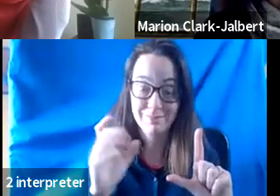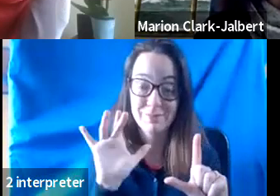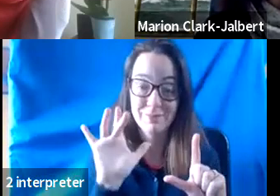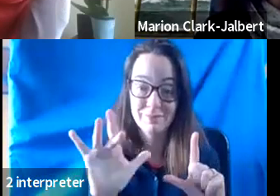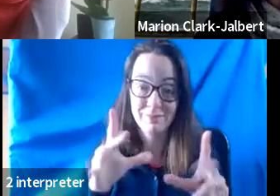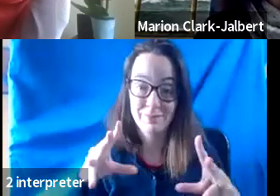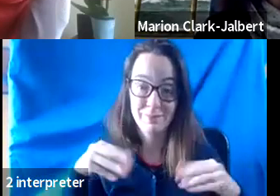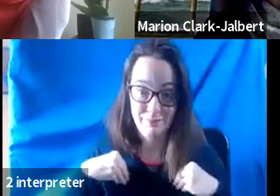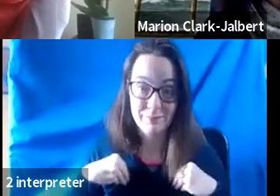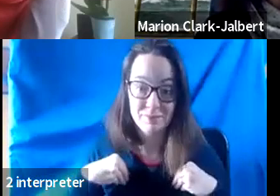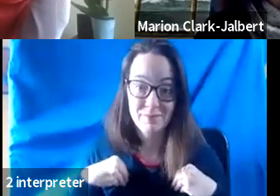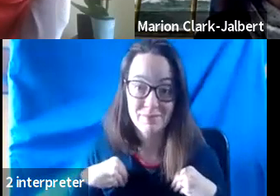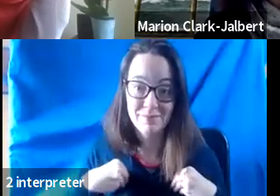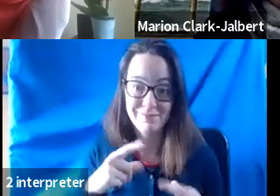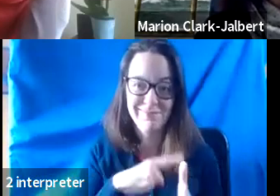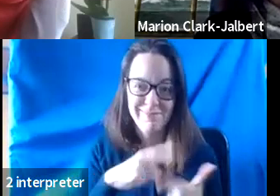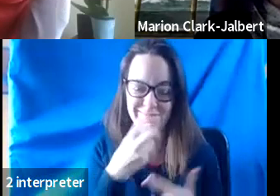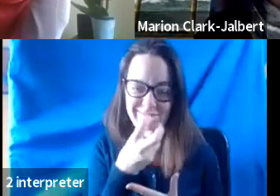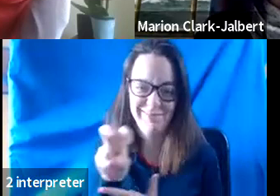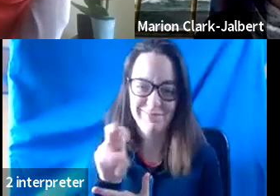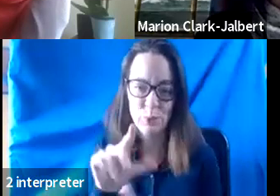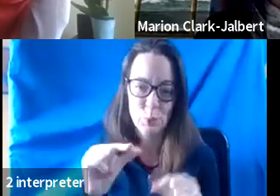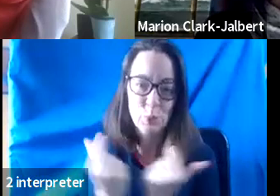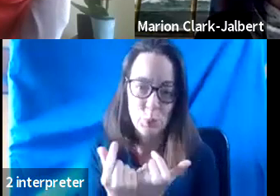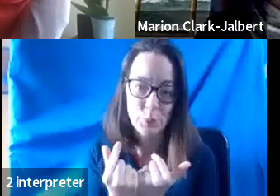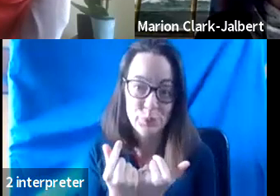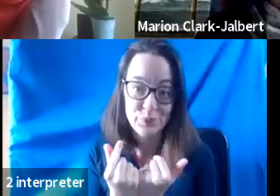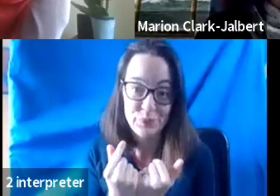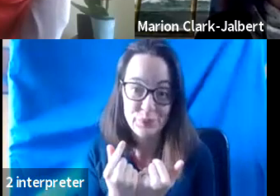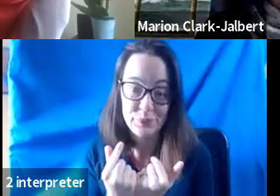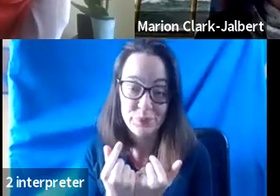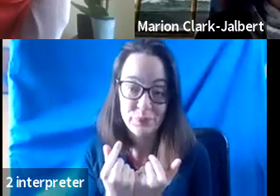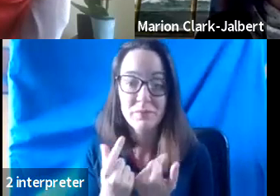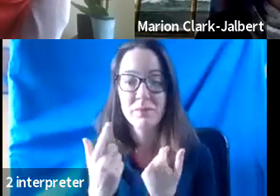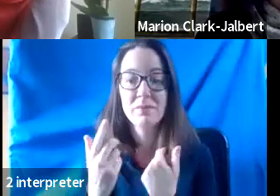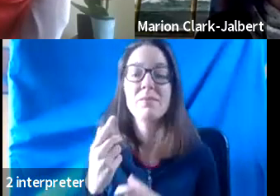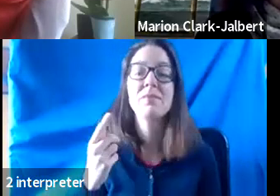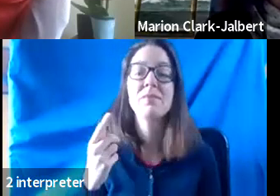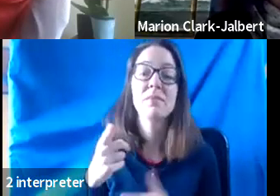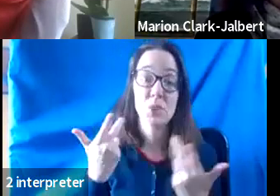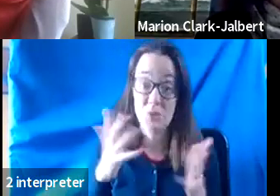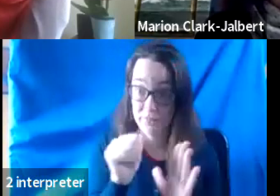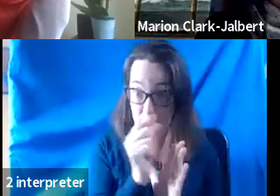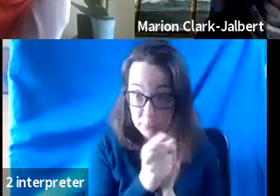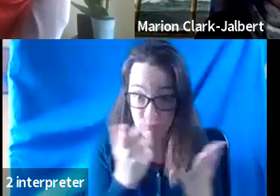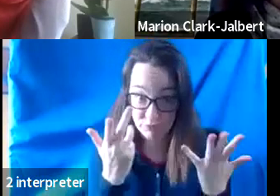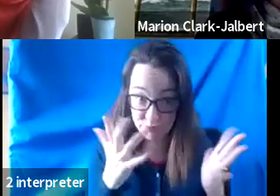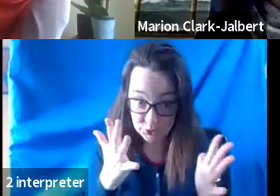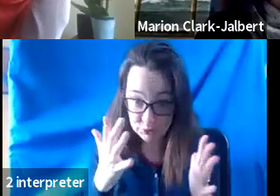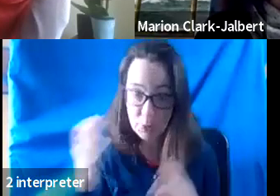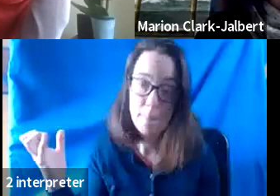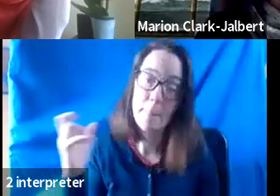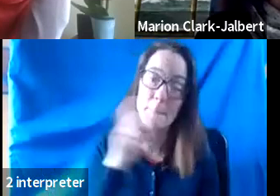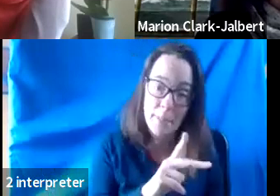you which breakout group you're in. Please remember which group you're in. So when I come back and say, okay, group one will present. Each